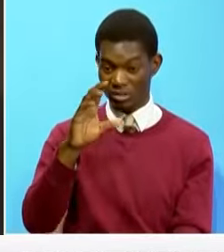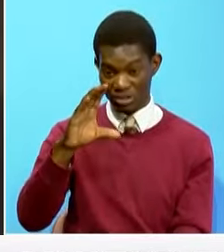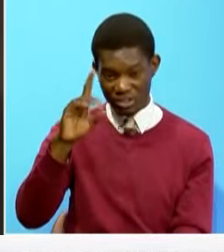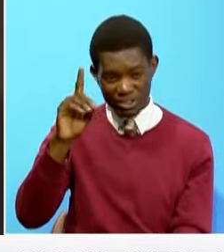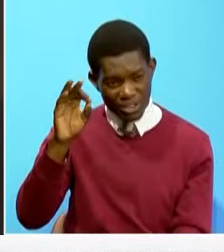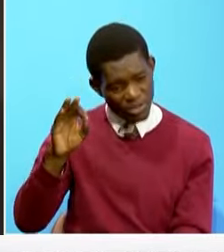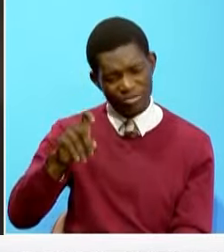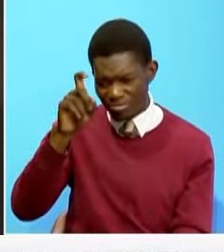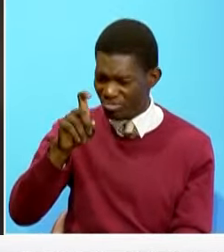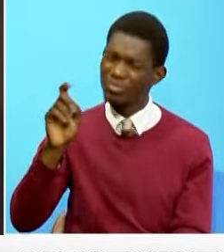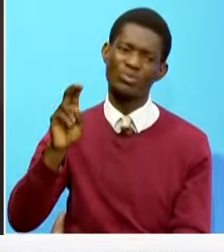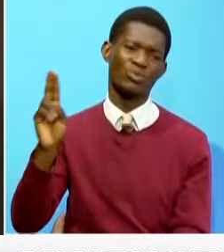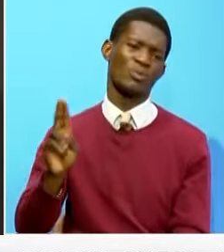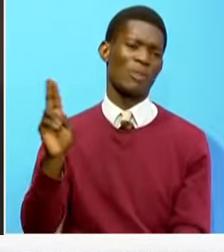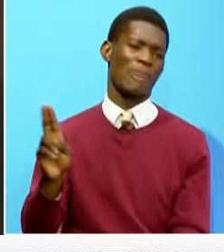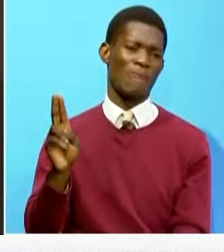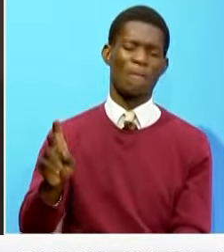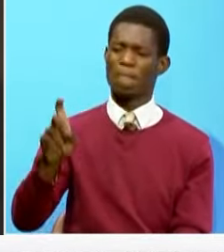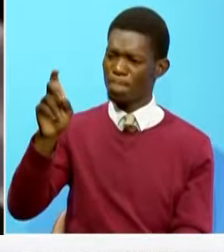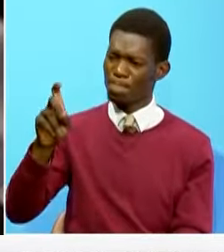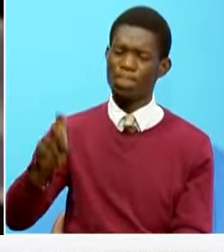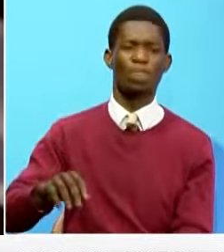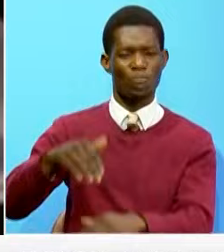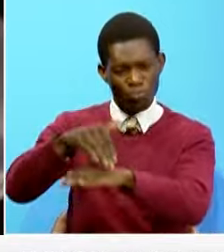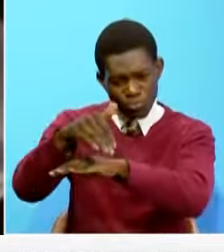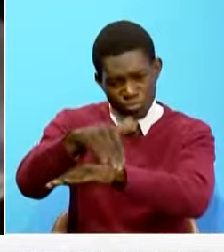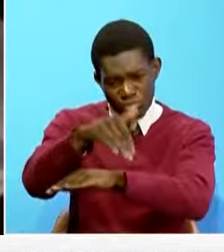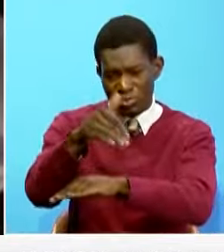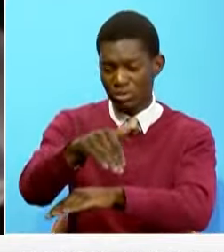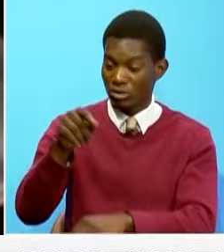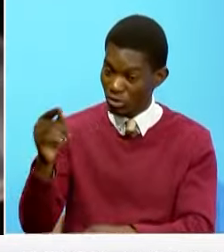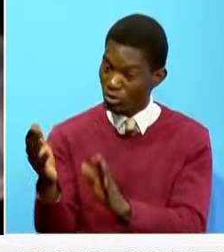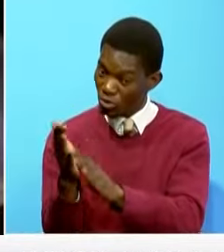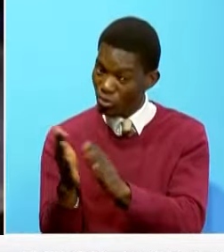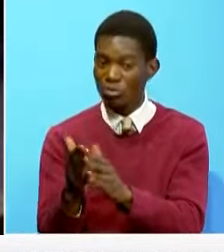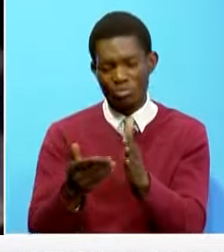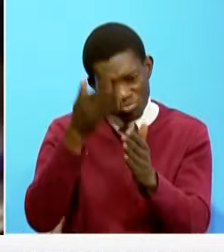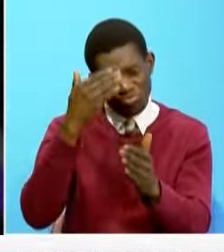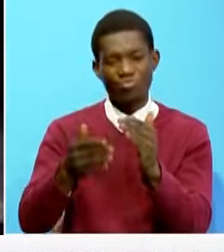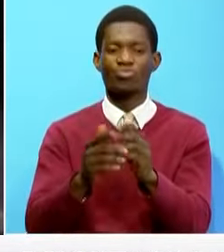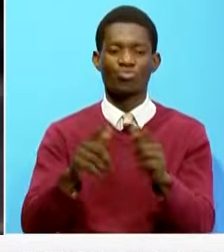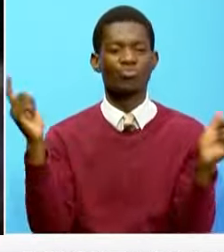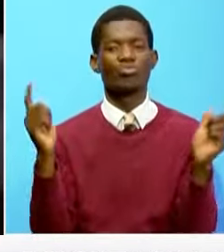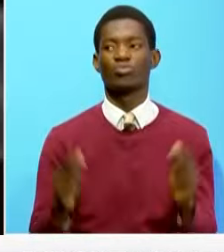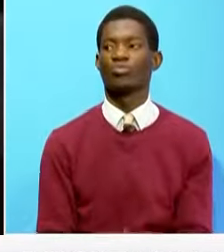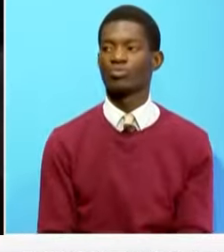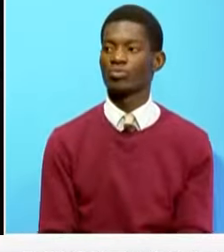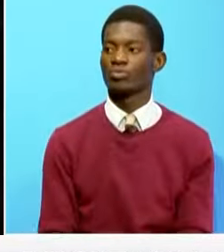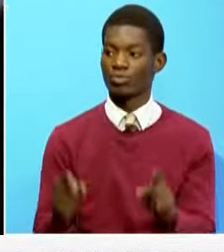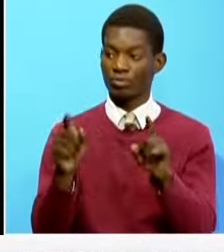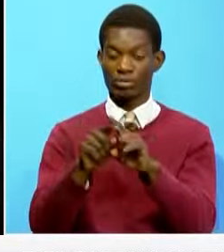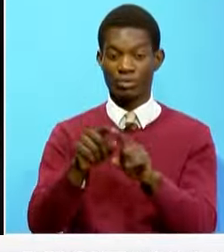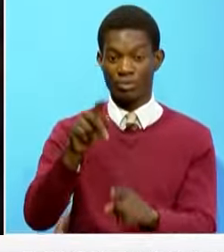through CDF, apply, expand this school. And at Mambirima Special Secondary School, the PS handed over a